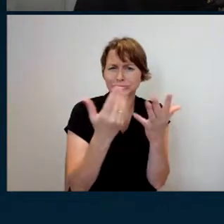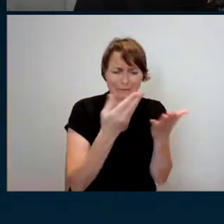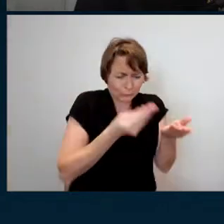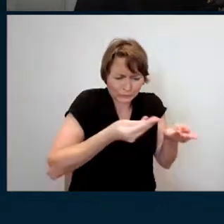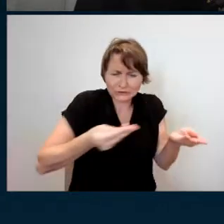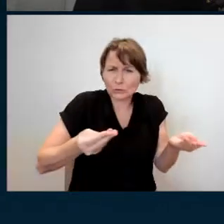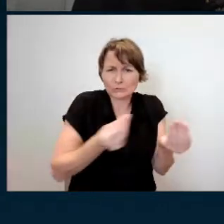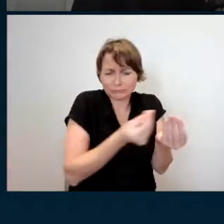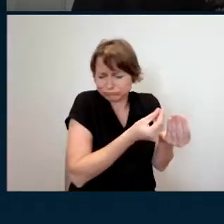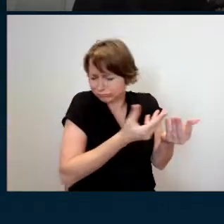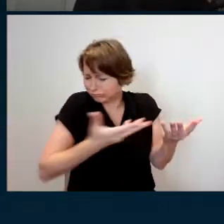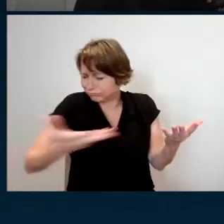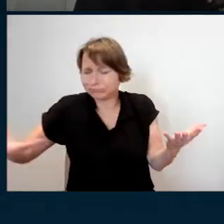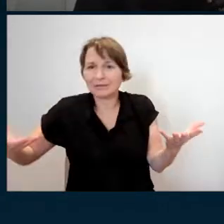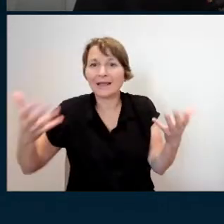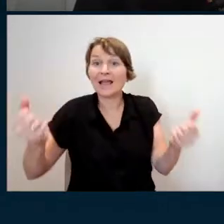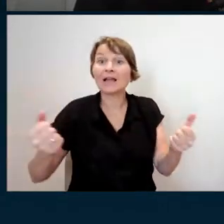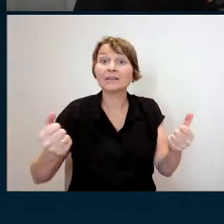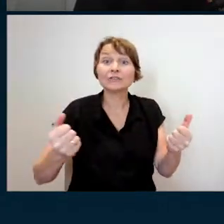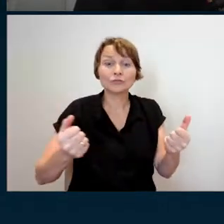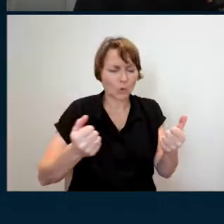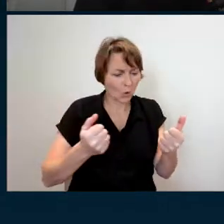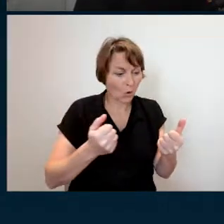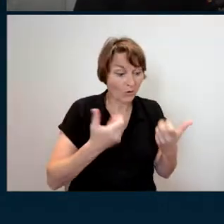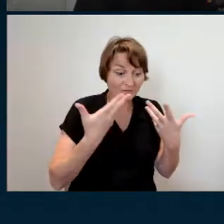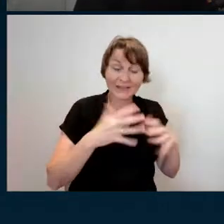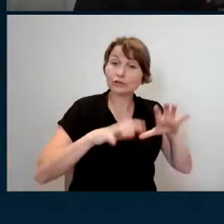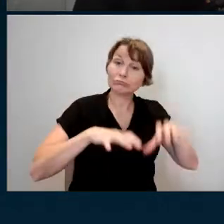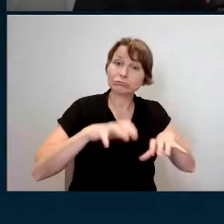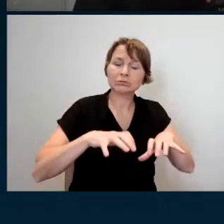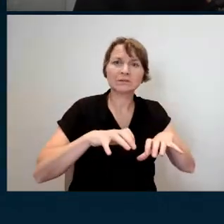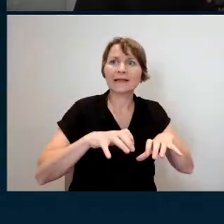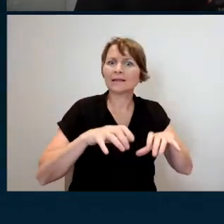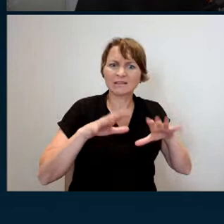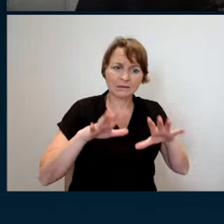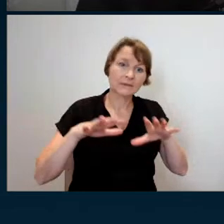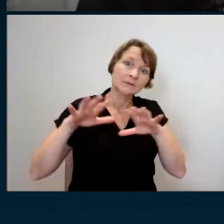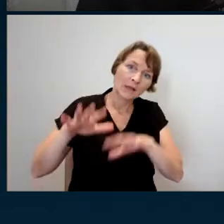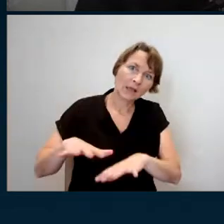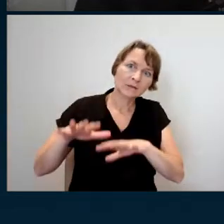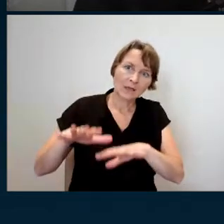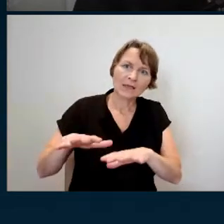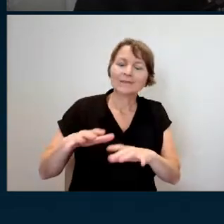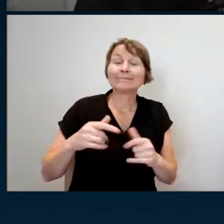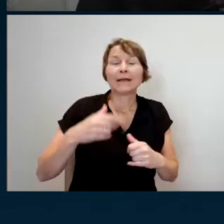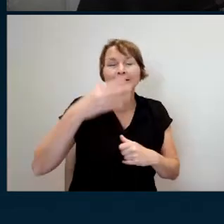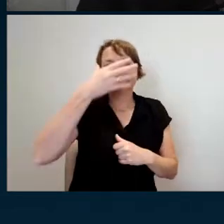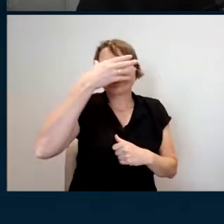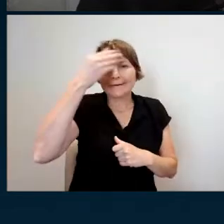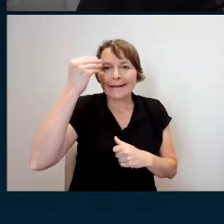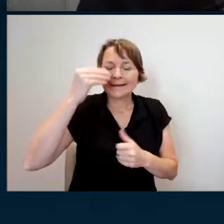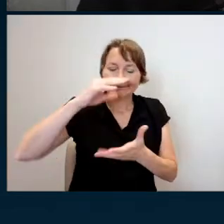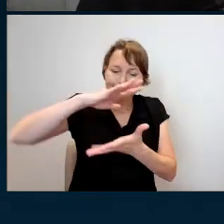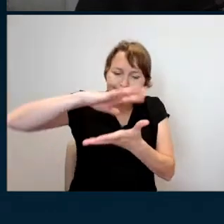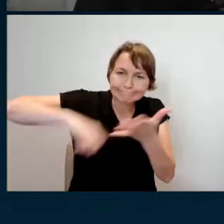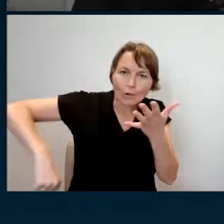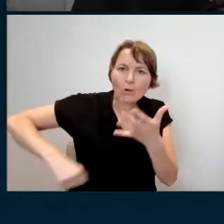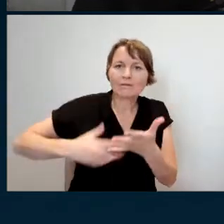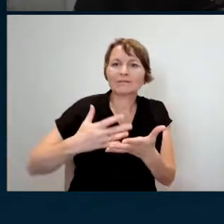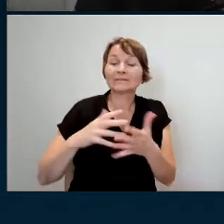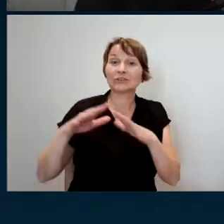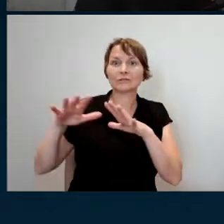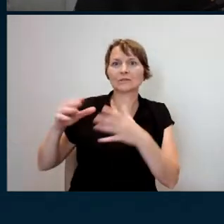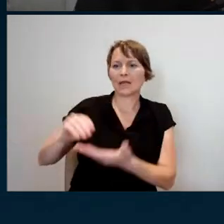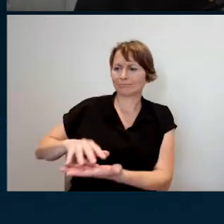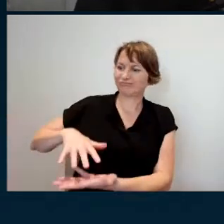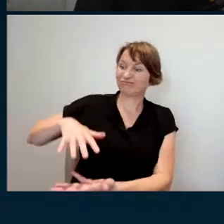after I have used them, but I always forget to remove them, or something keeps standing there and it's costing me money. So